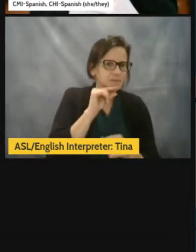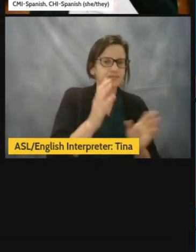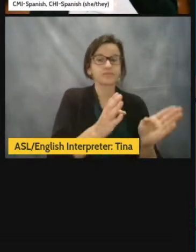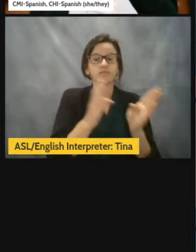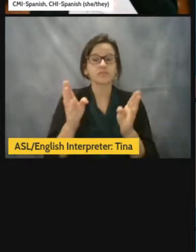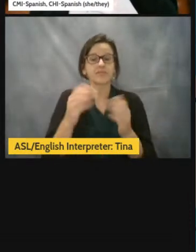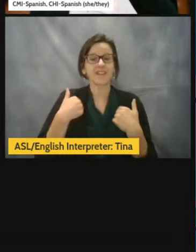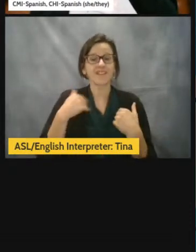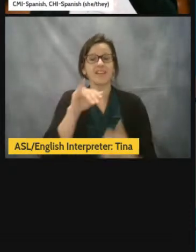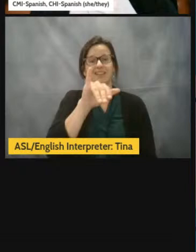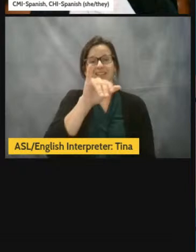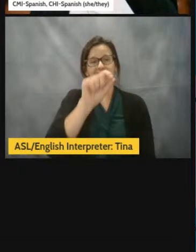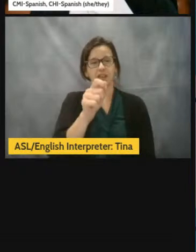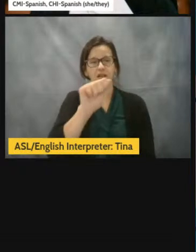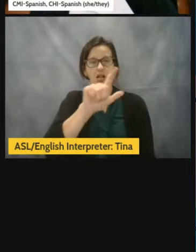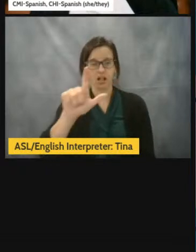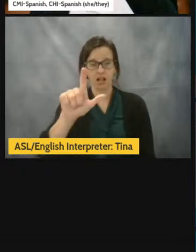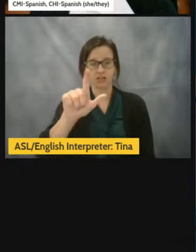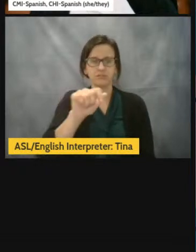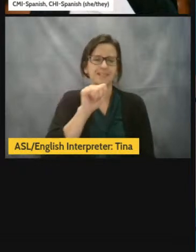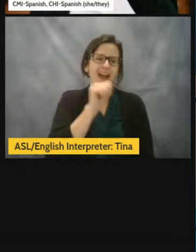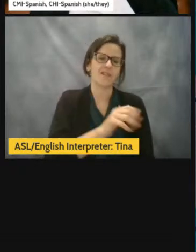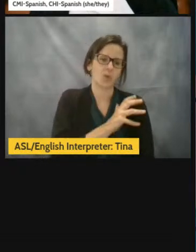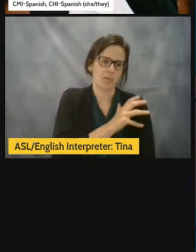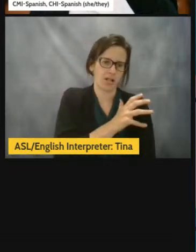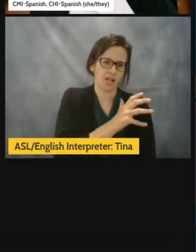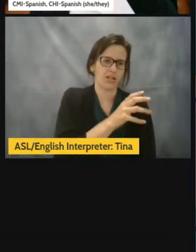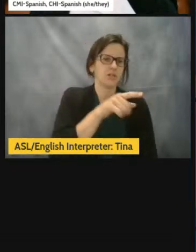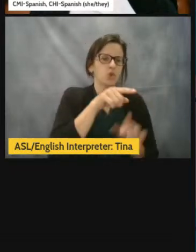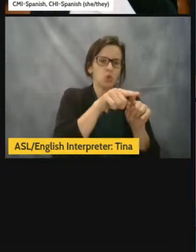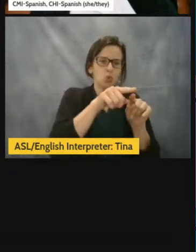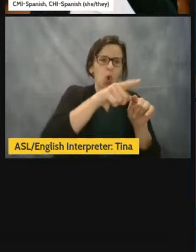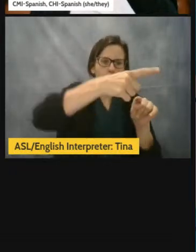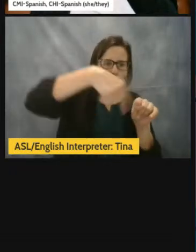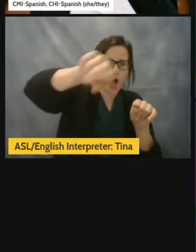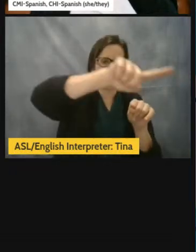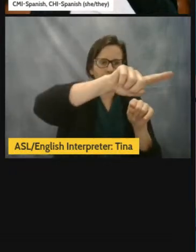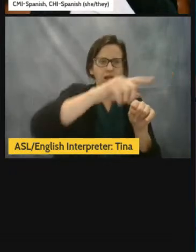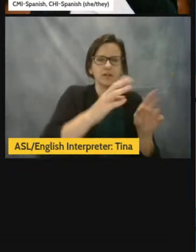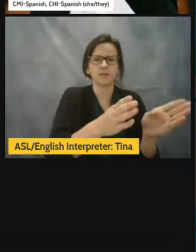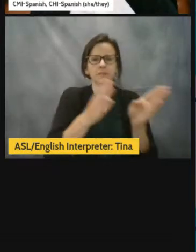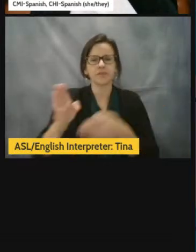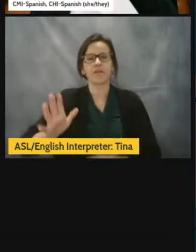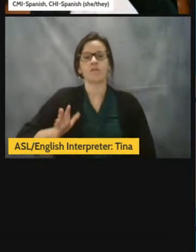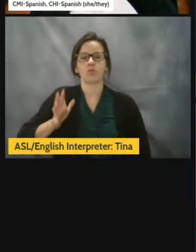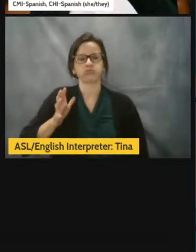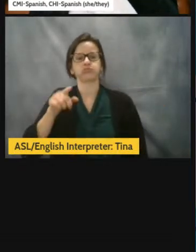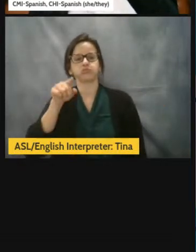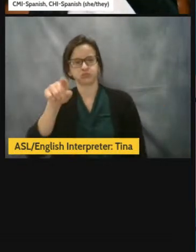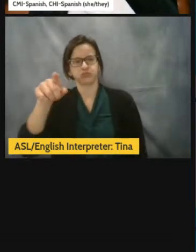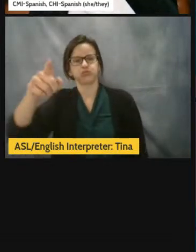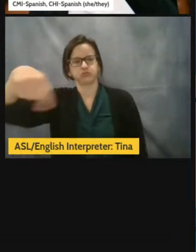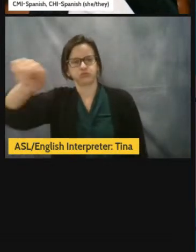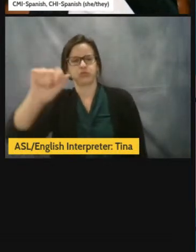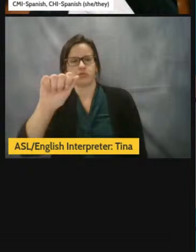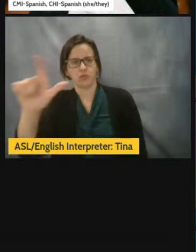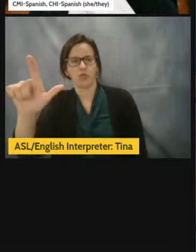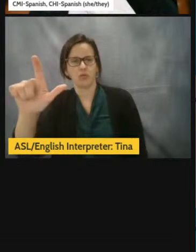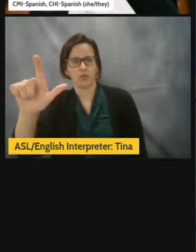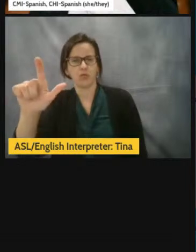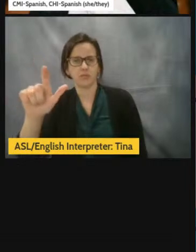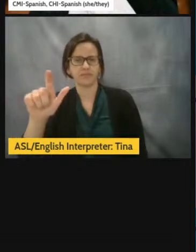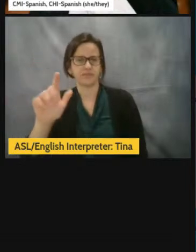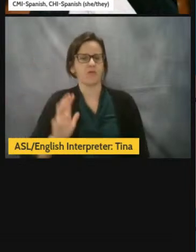all, and then we have formal, you all. So this is where we would have these terms. And then we have the